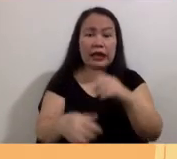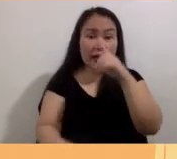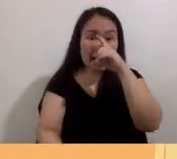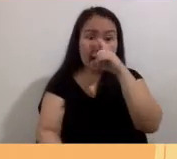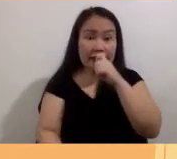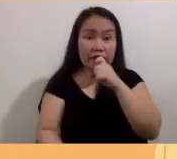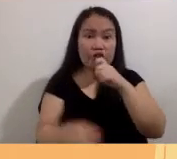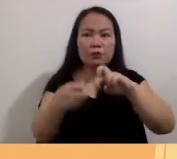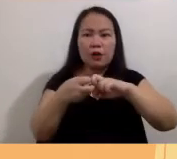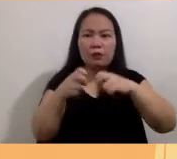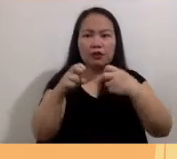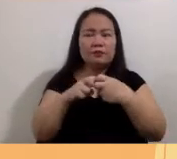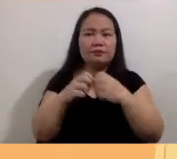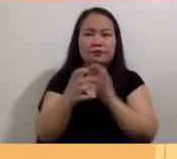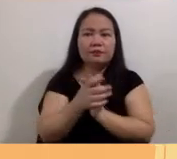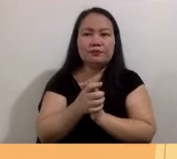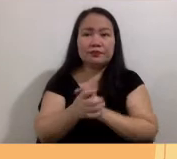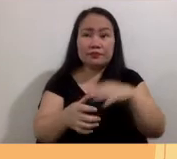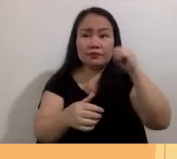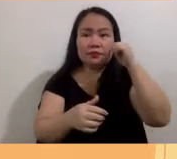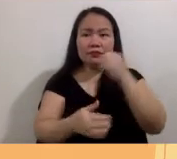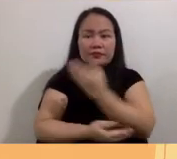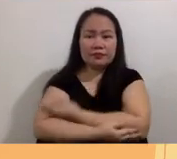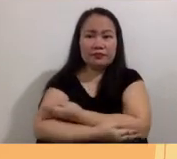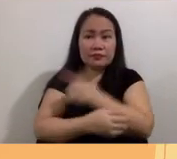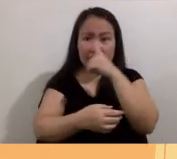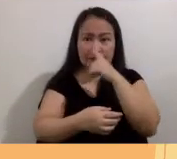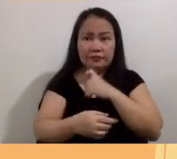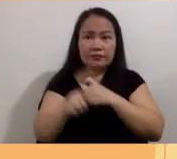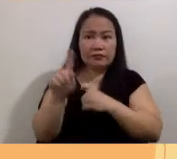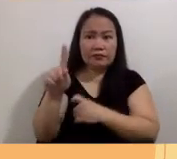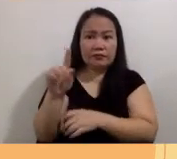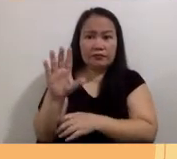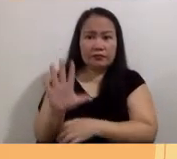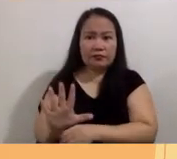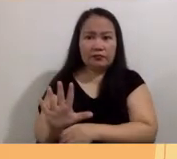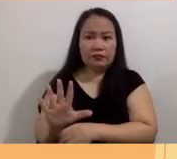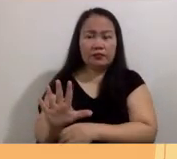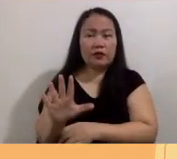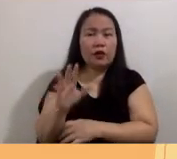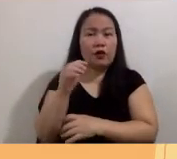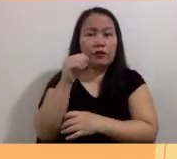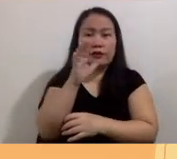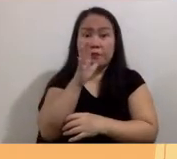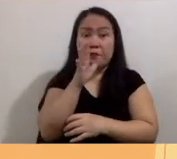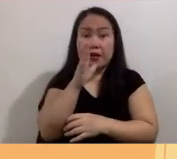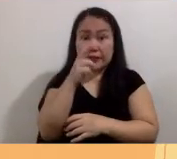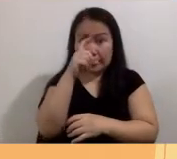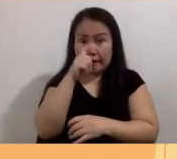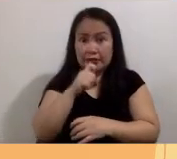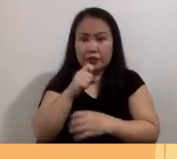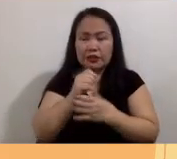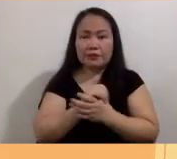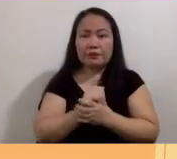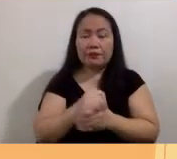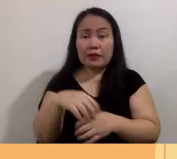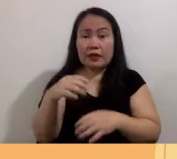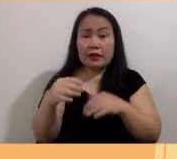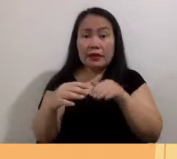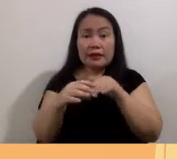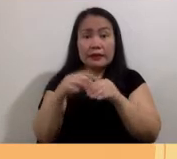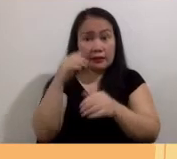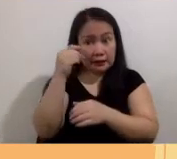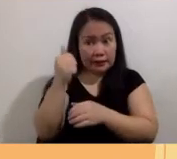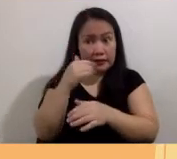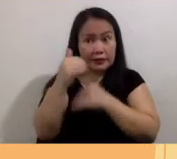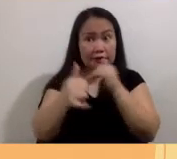age problem. So the daughter's age is 1/5 of his mother's age. In 10